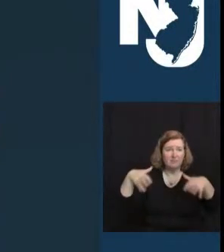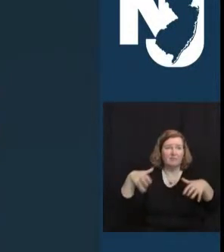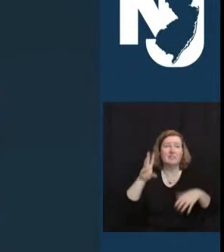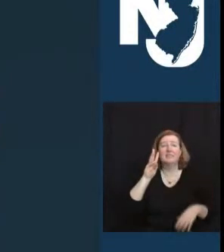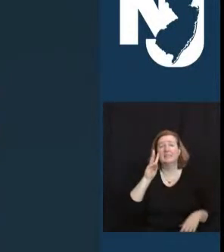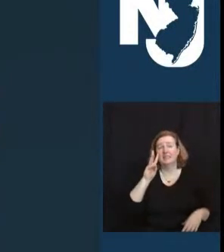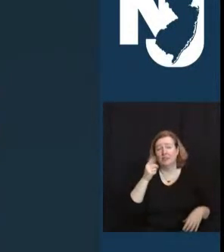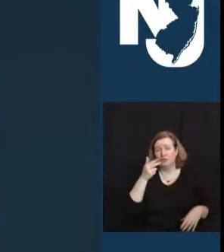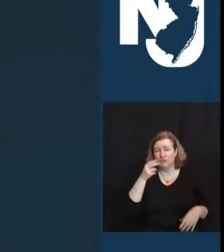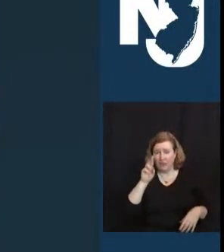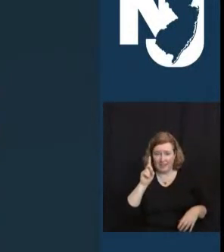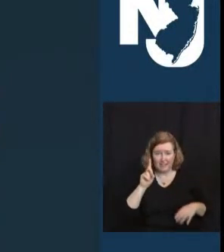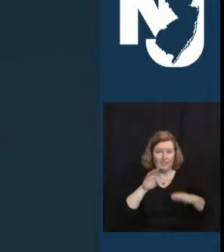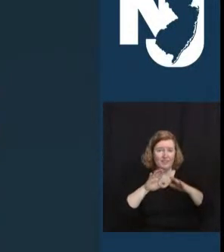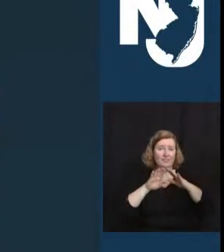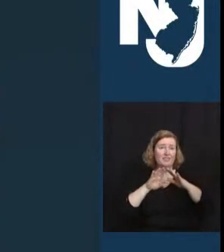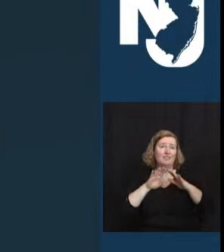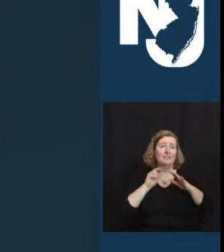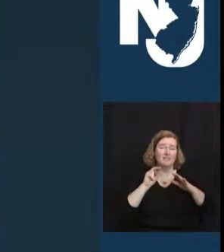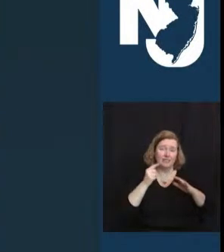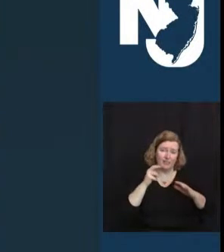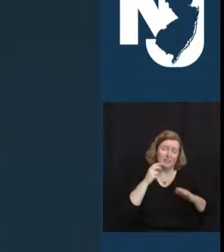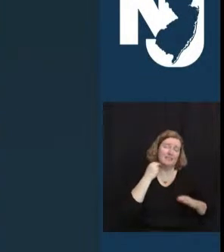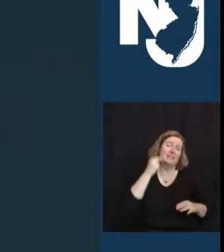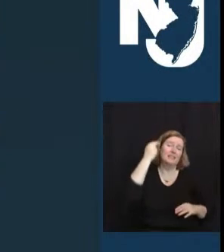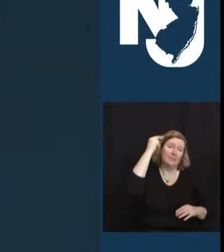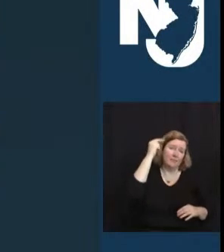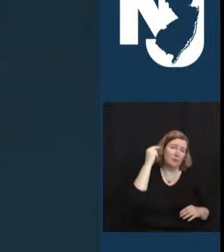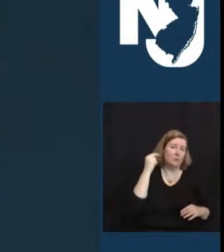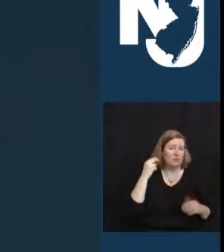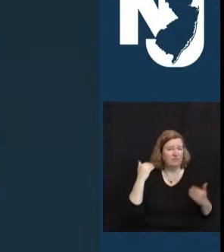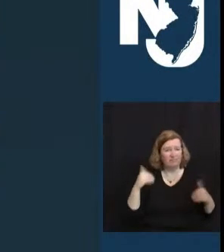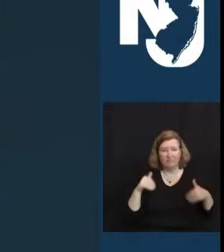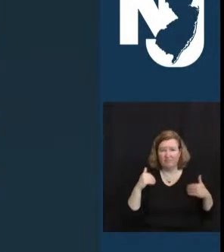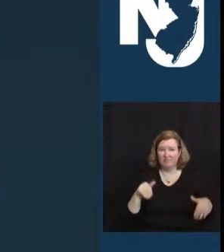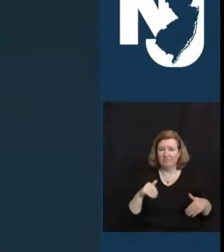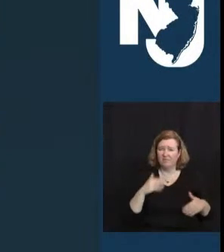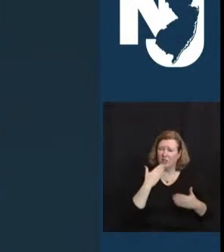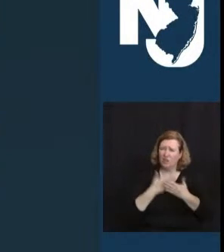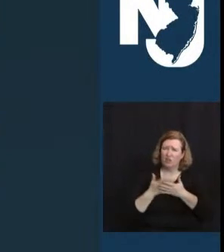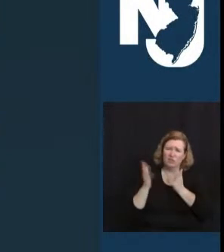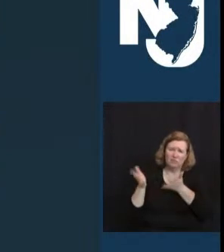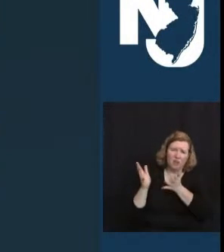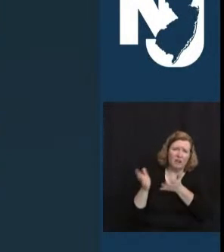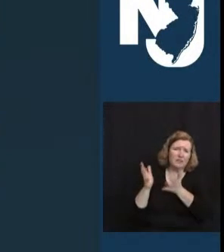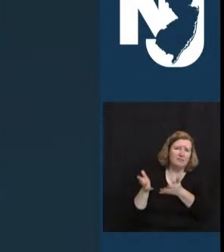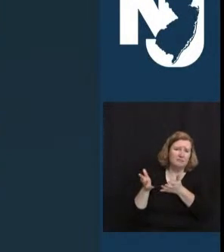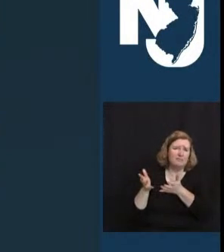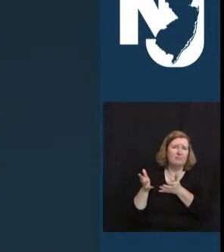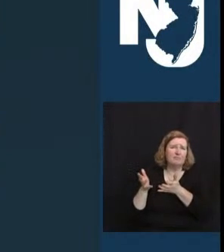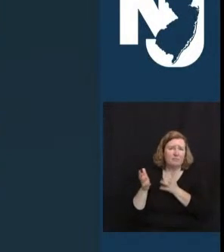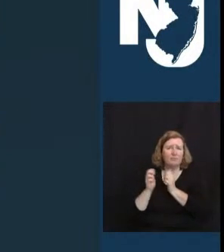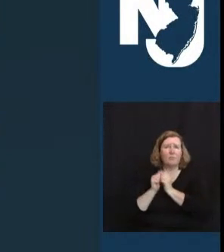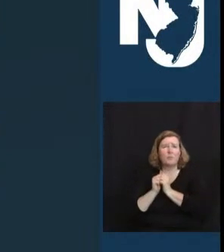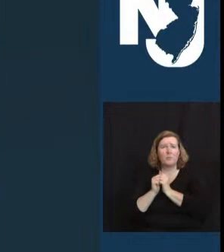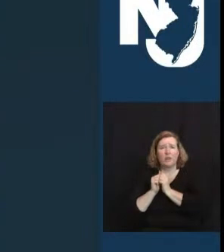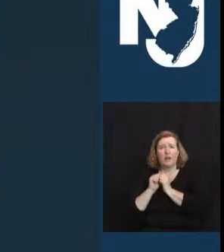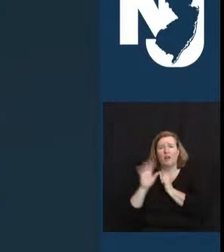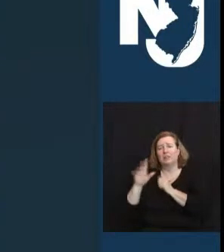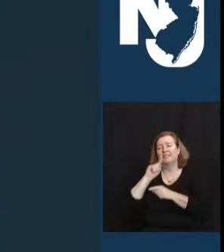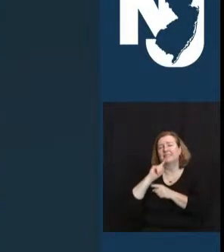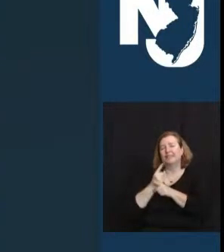and grandnephews. And I had a poignant conversation, Judy, again, you'll appreciate this, with Marguerite on